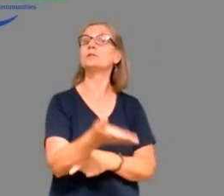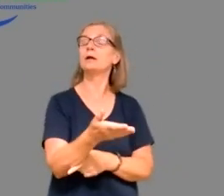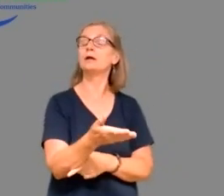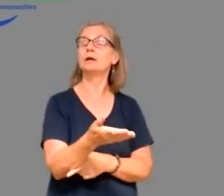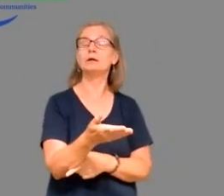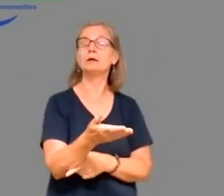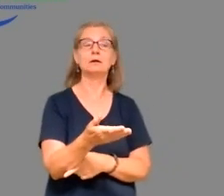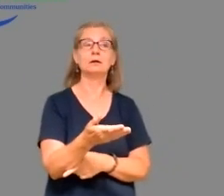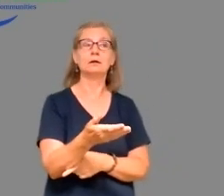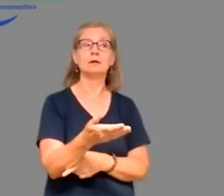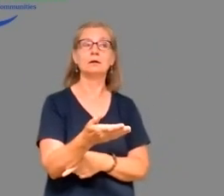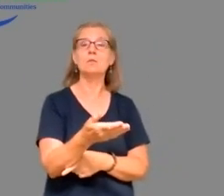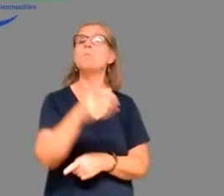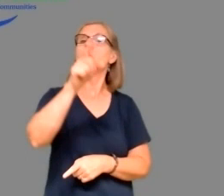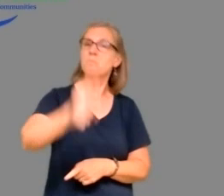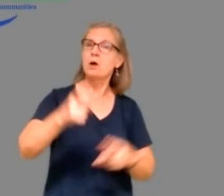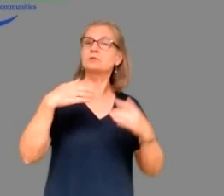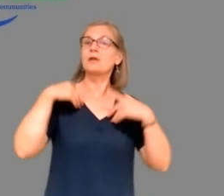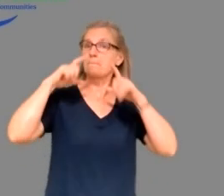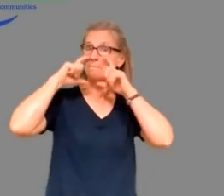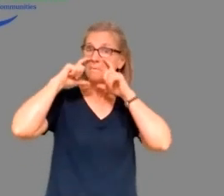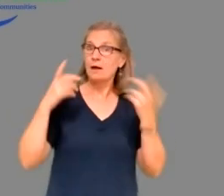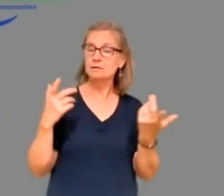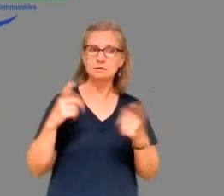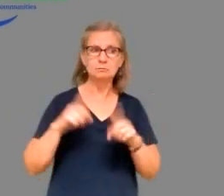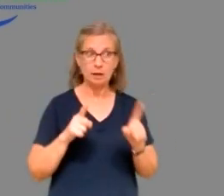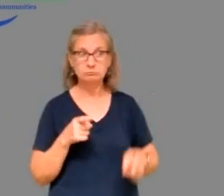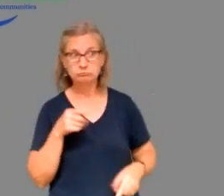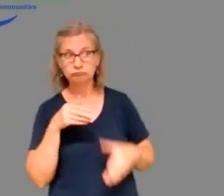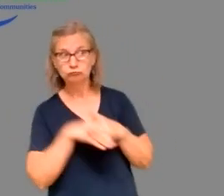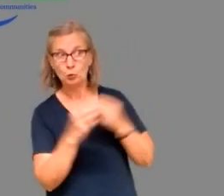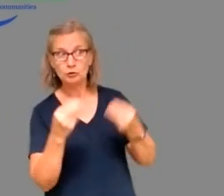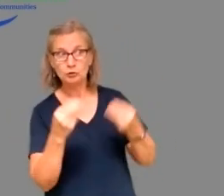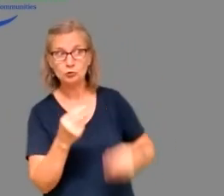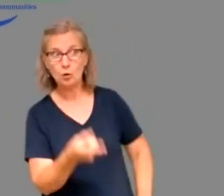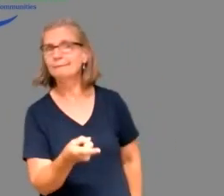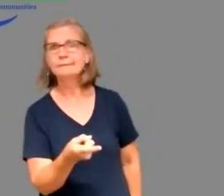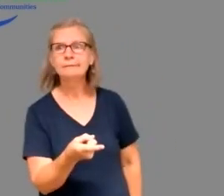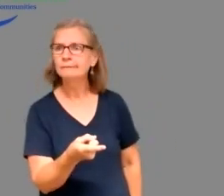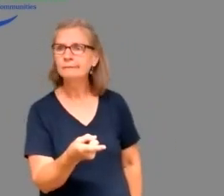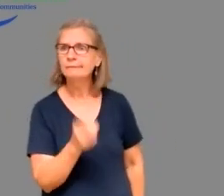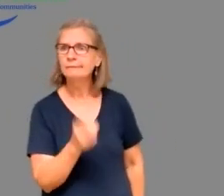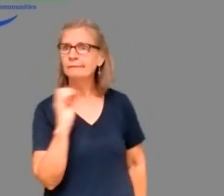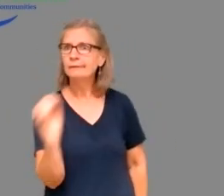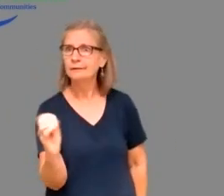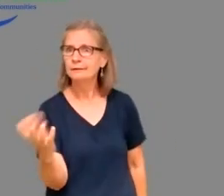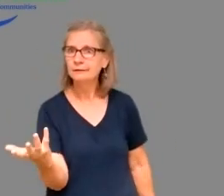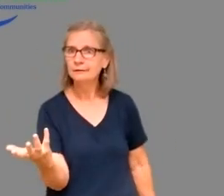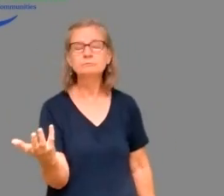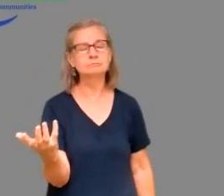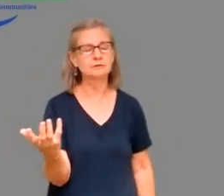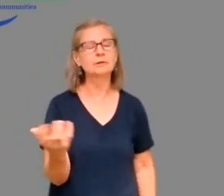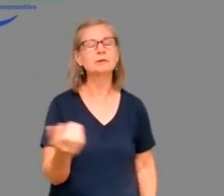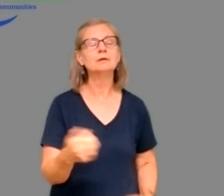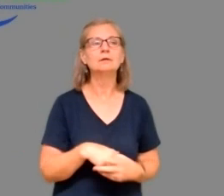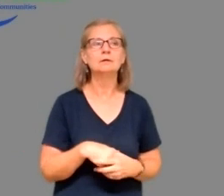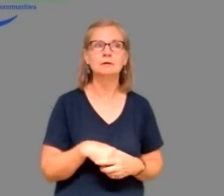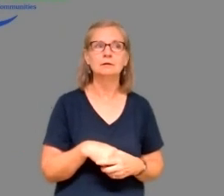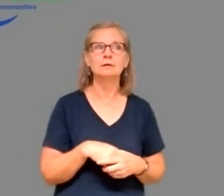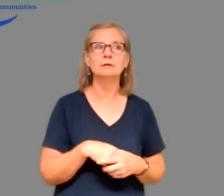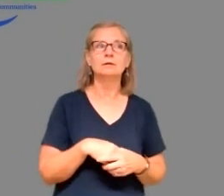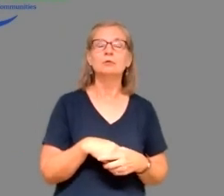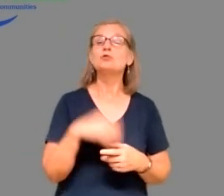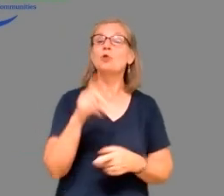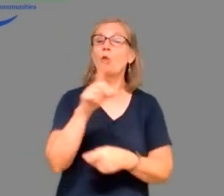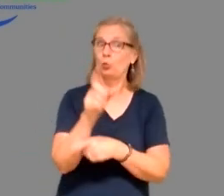and the such are supposed to be wearing masks. Right. And that's not happening in a lot of places. And the question is to whether or not